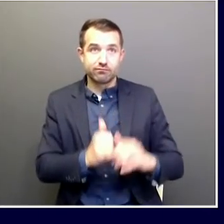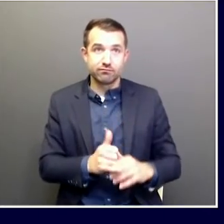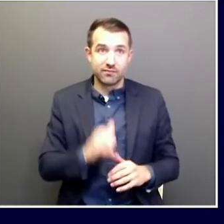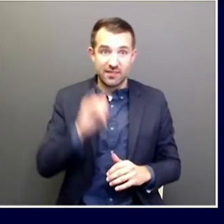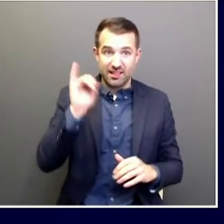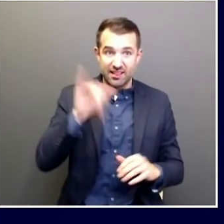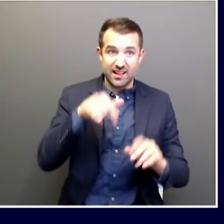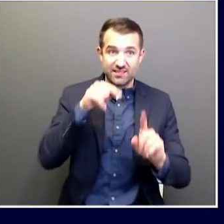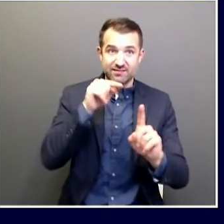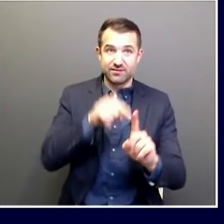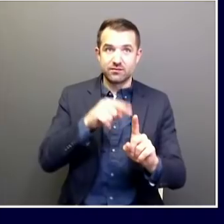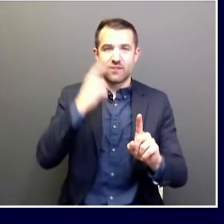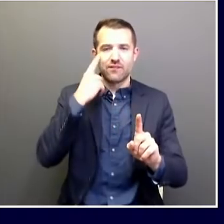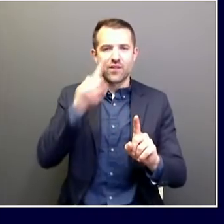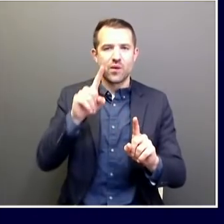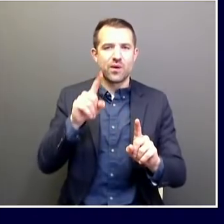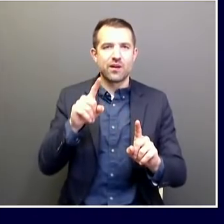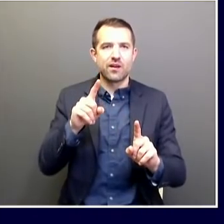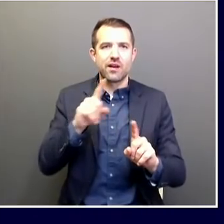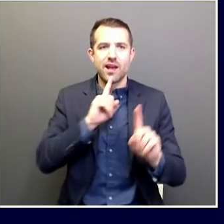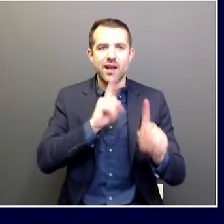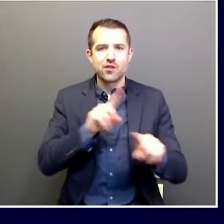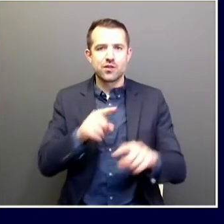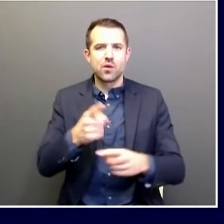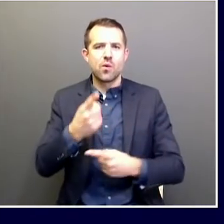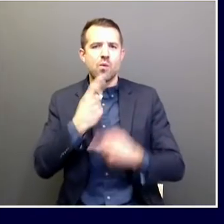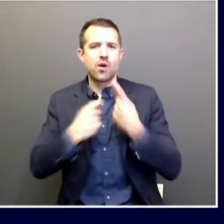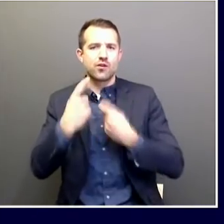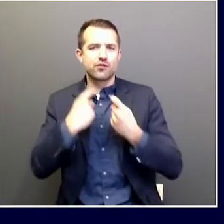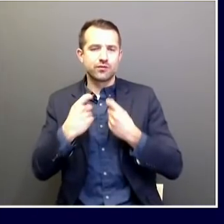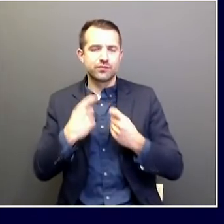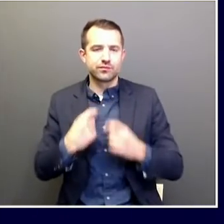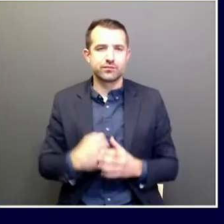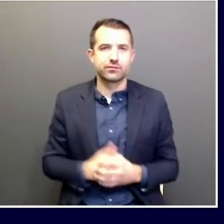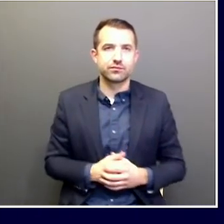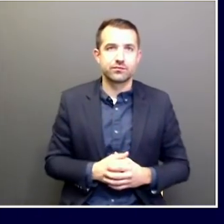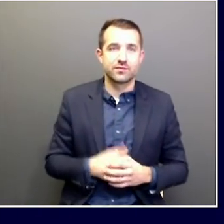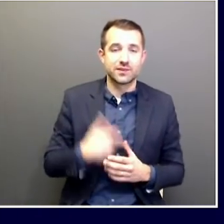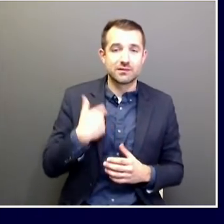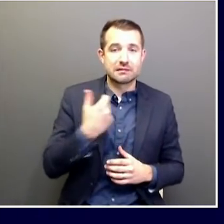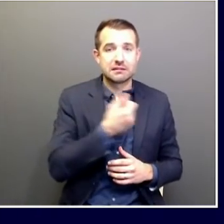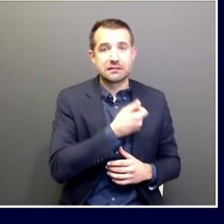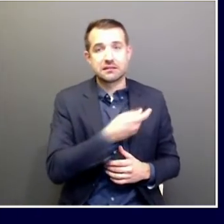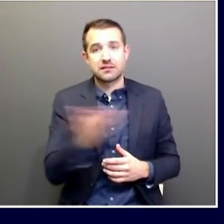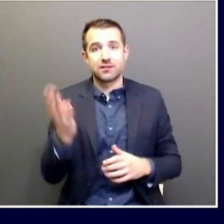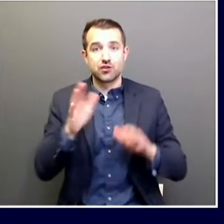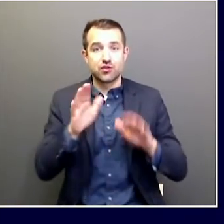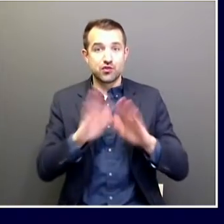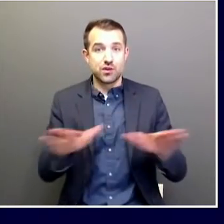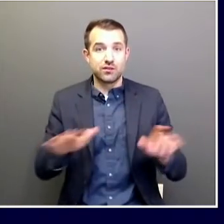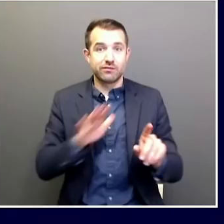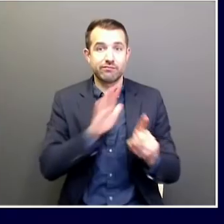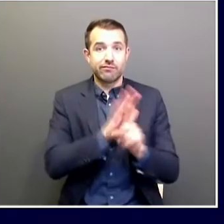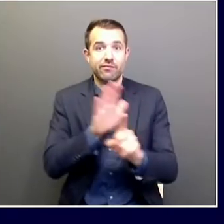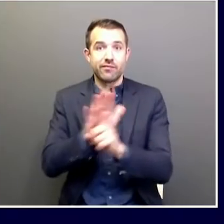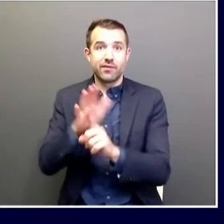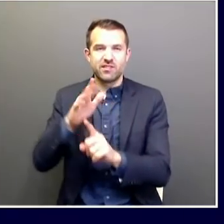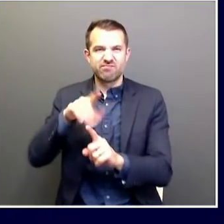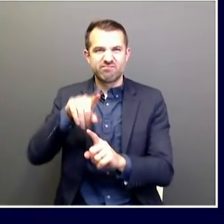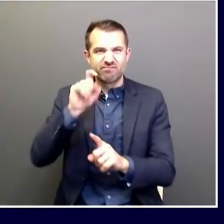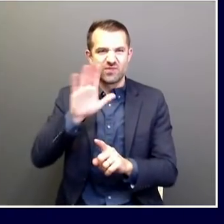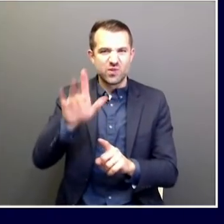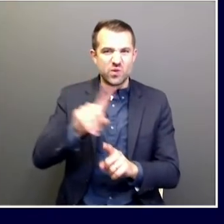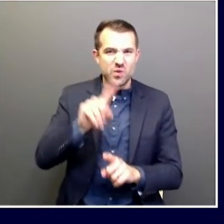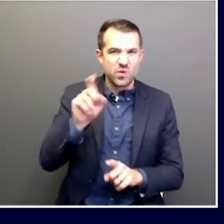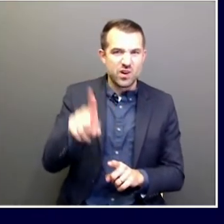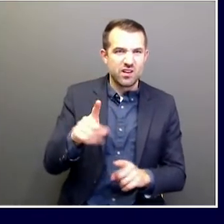COVID-19 vaccine for 5 to 11-year-olds that we really hope that parents who have questions look at. We also are encouraging